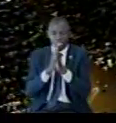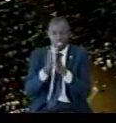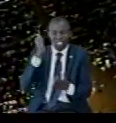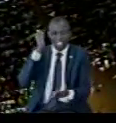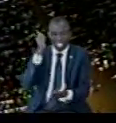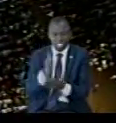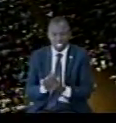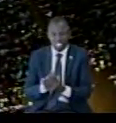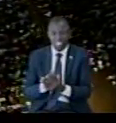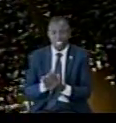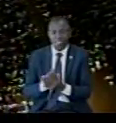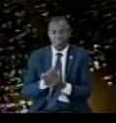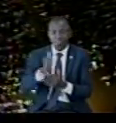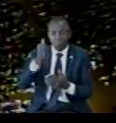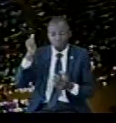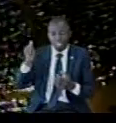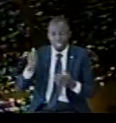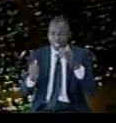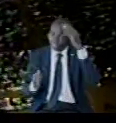pray.